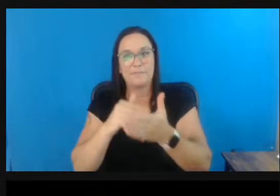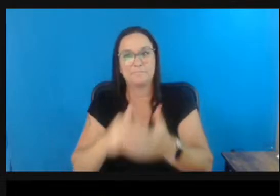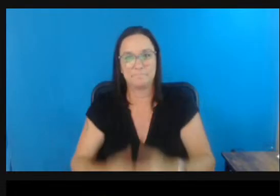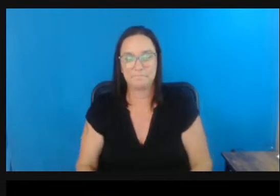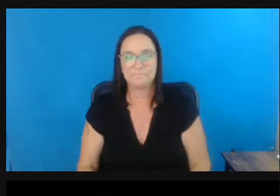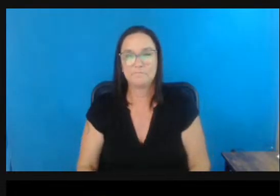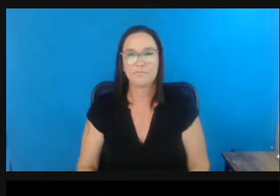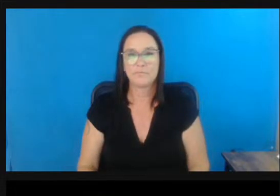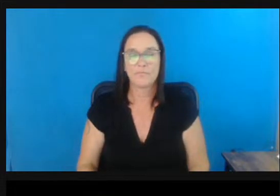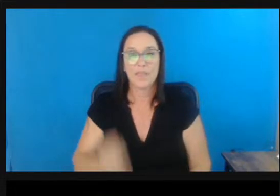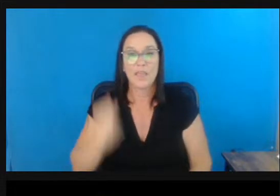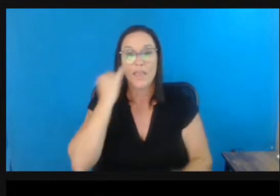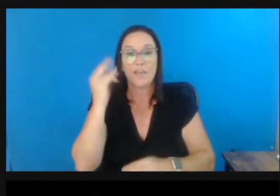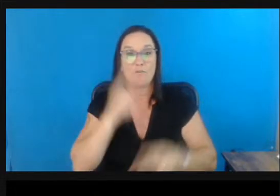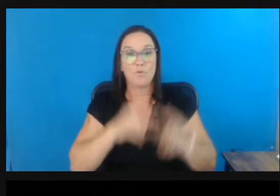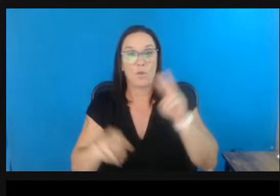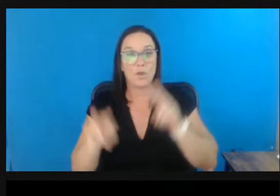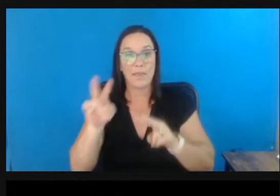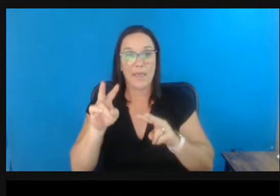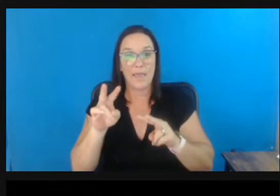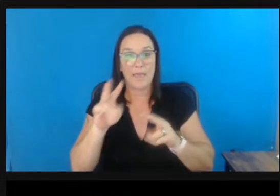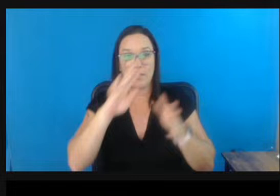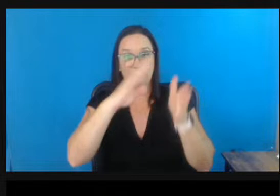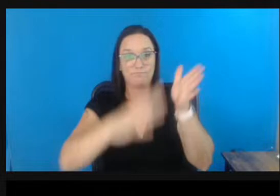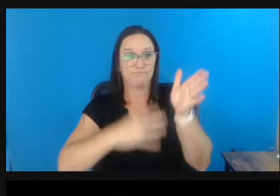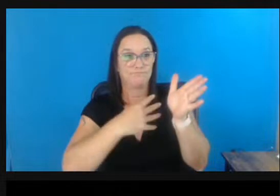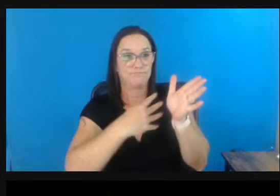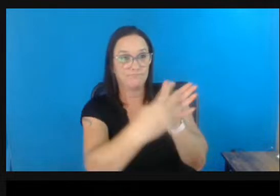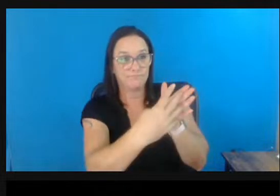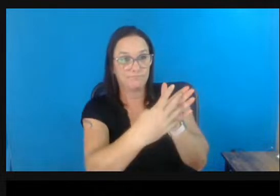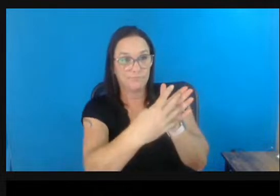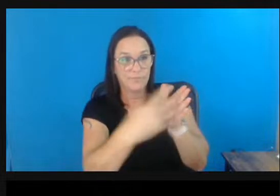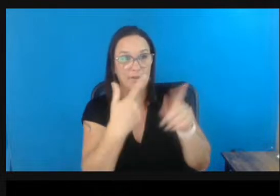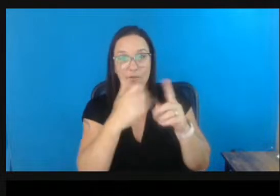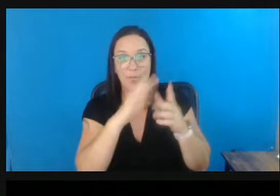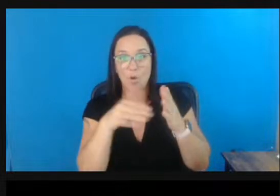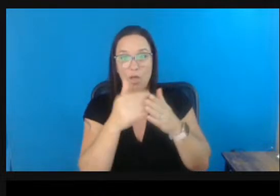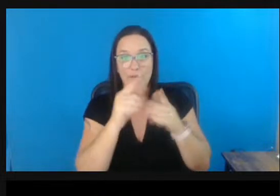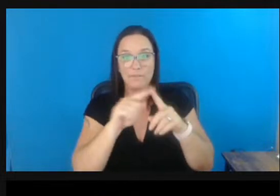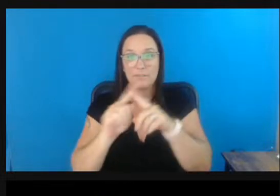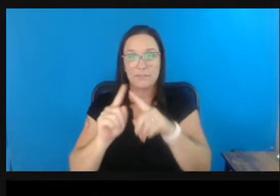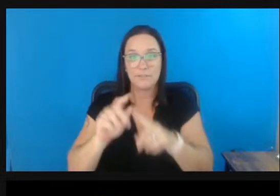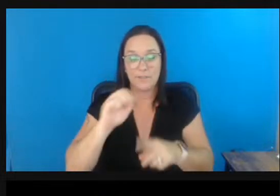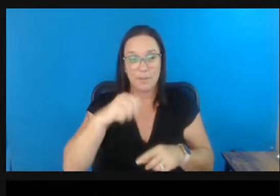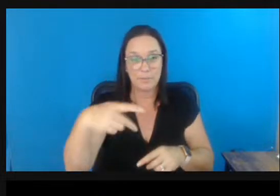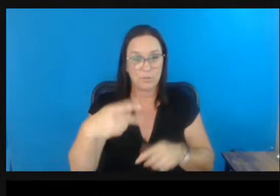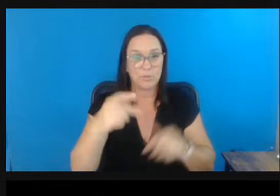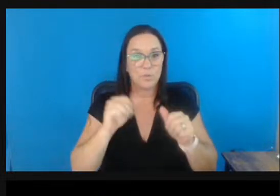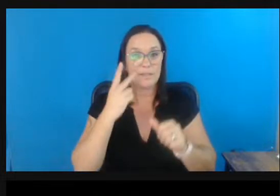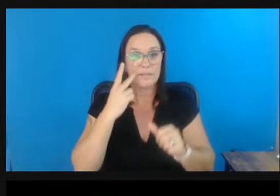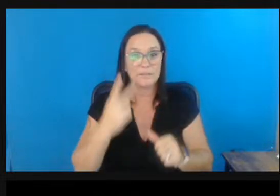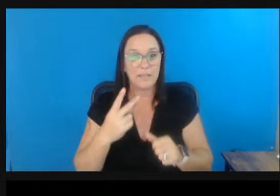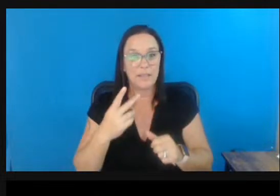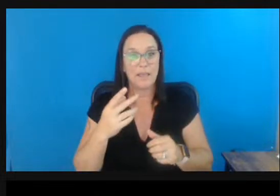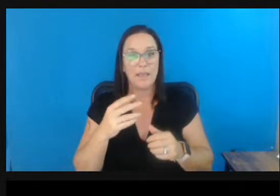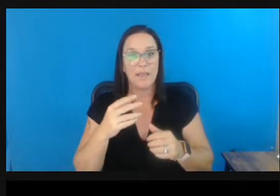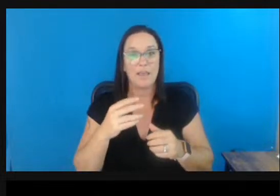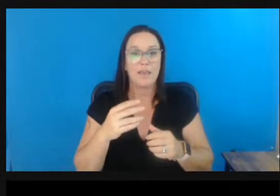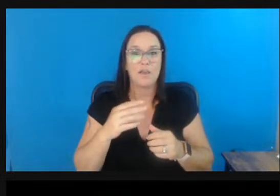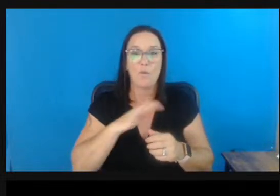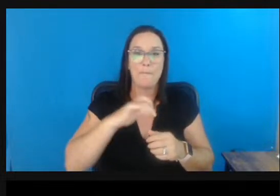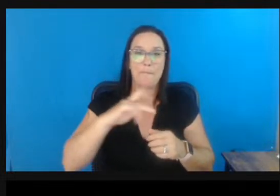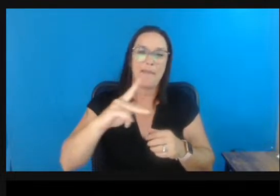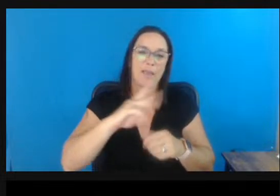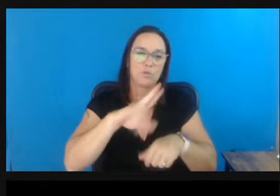And if we look at the USGS table of episodes, we can see here a little bit more of that return to normal in that